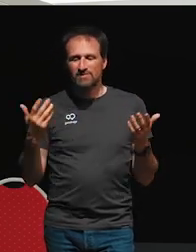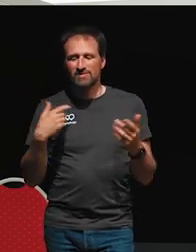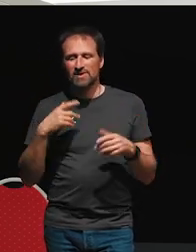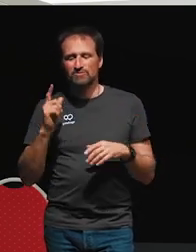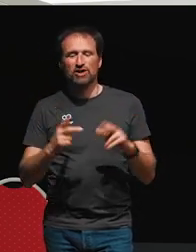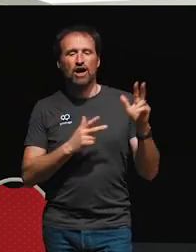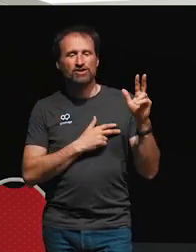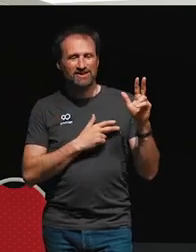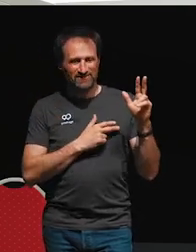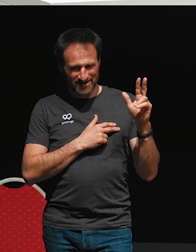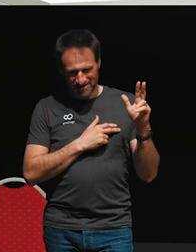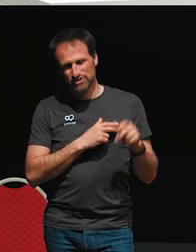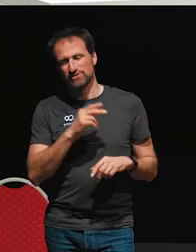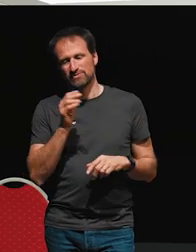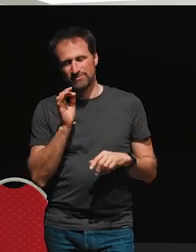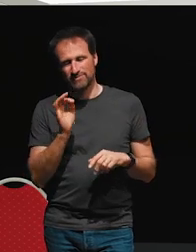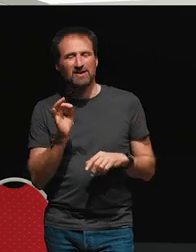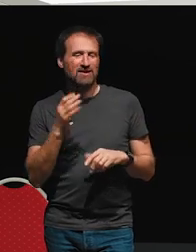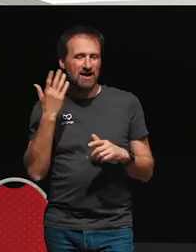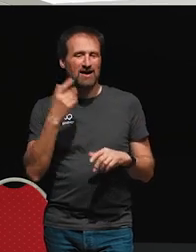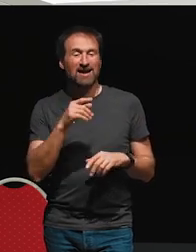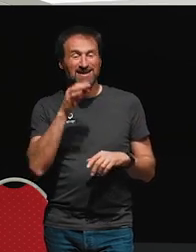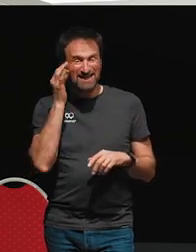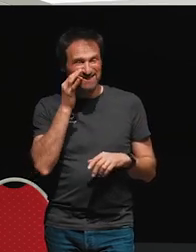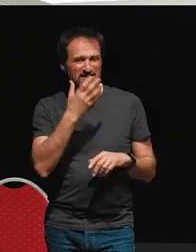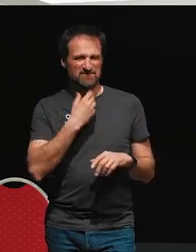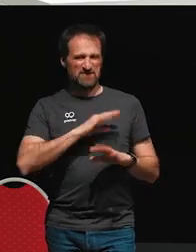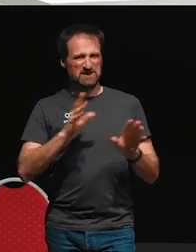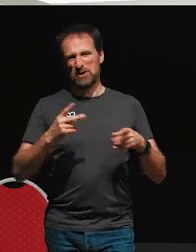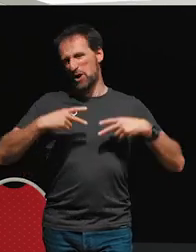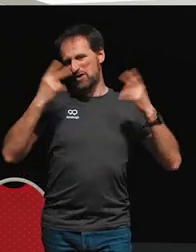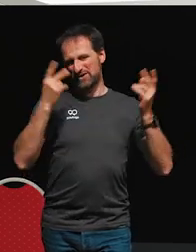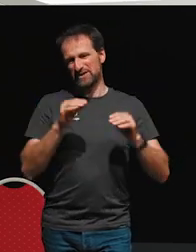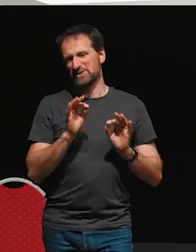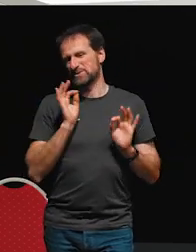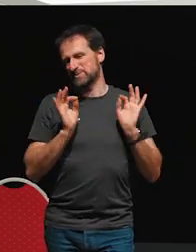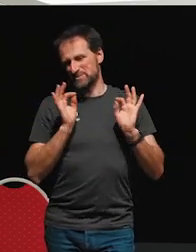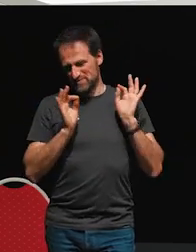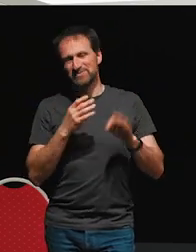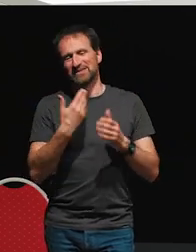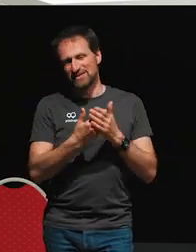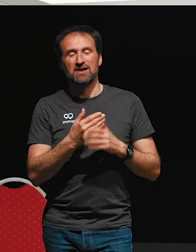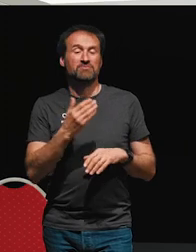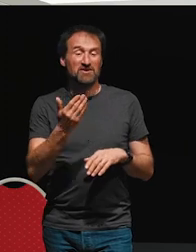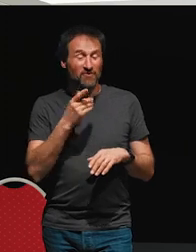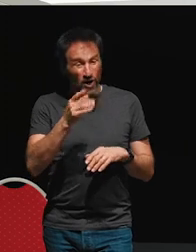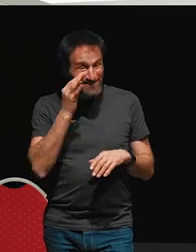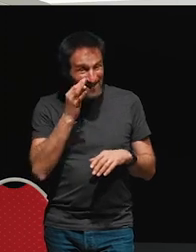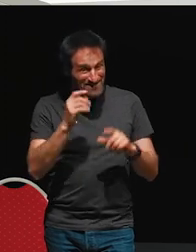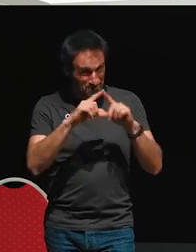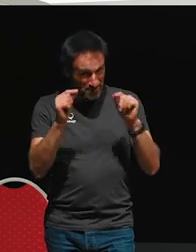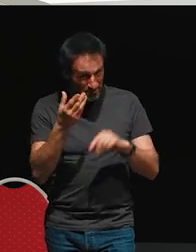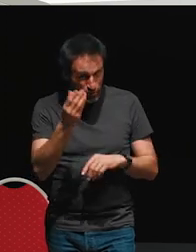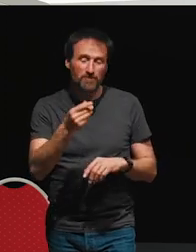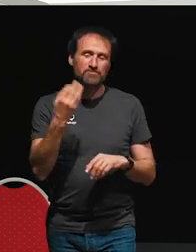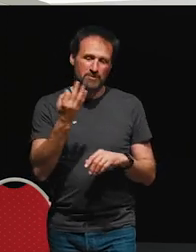cat pictures. So we're going to send along a JSON Web Token, and we get along a cat picture. This is all standard.